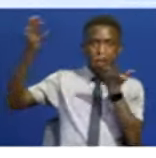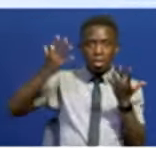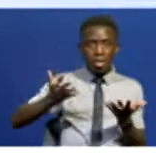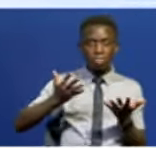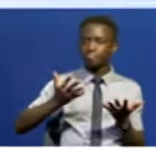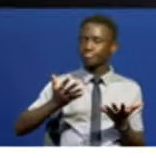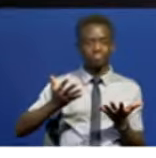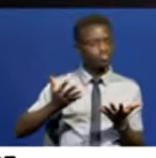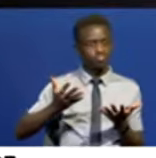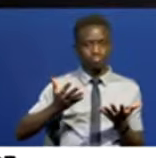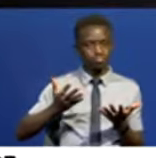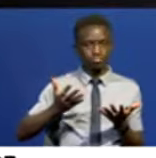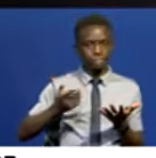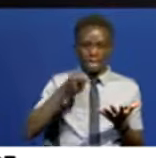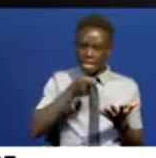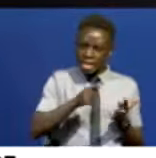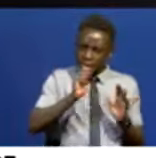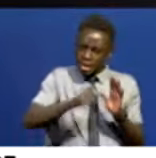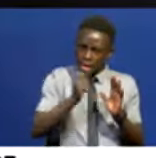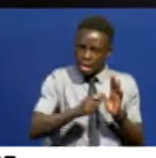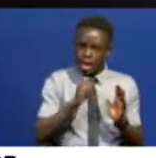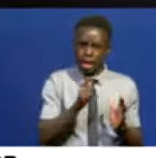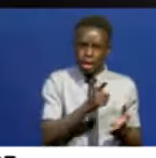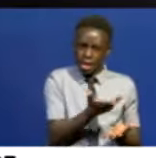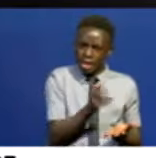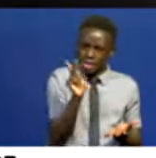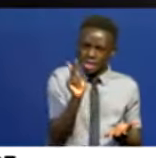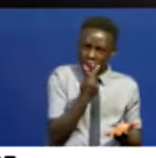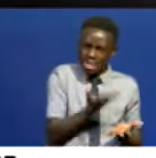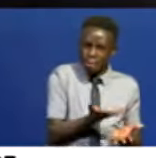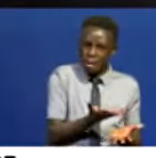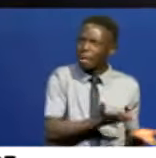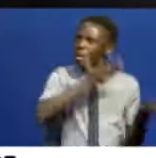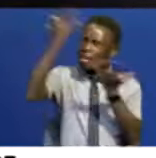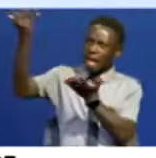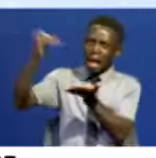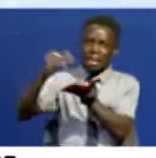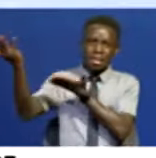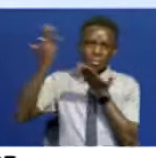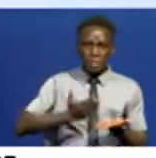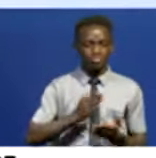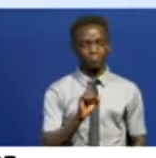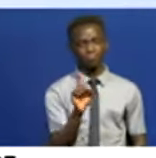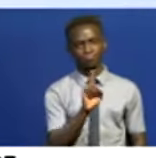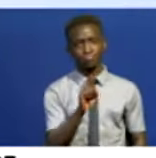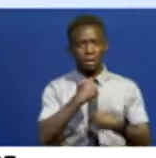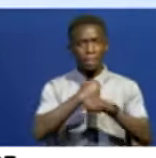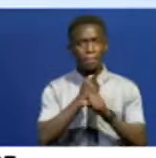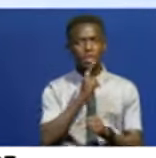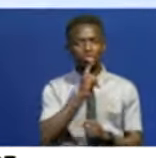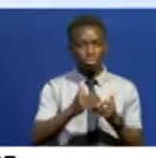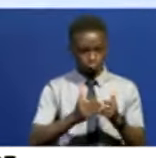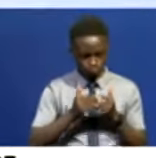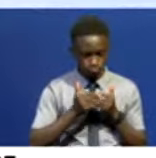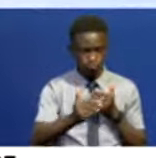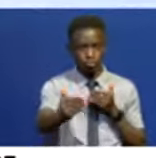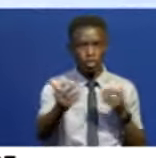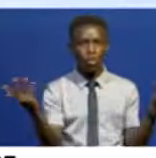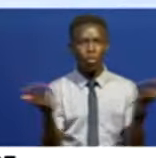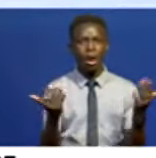locally. In fact, going forward, where we have at least